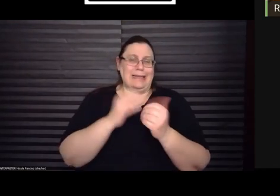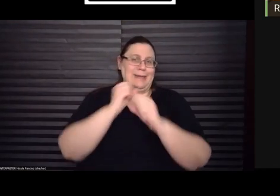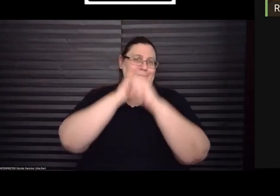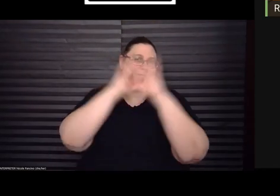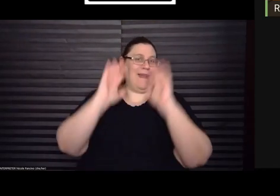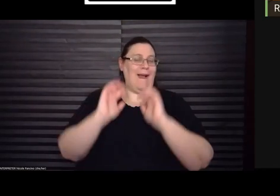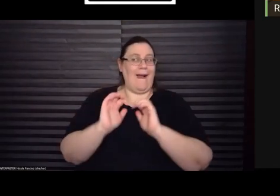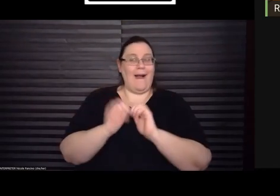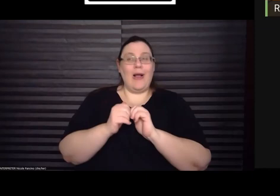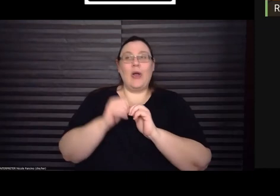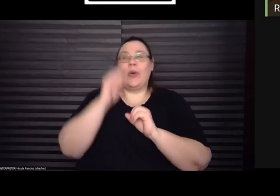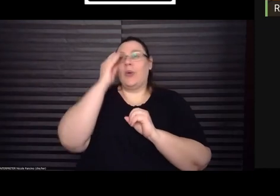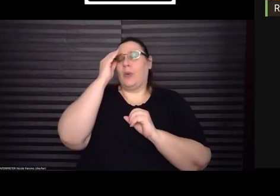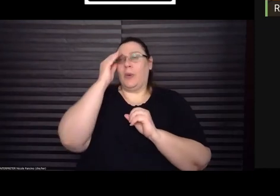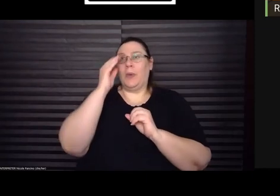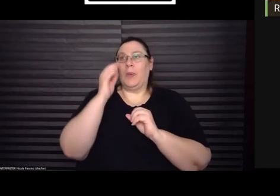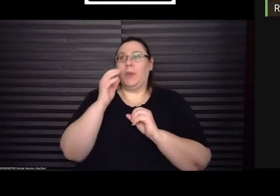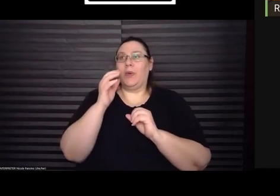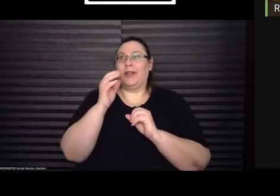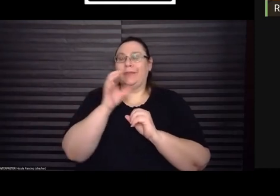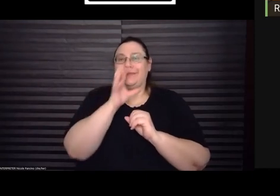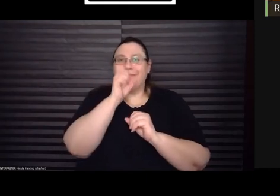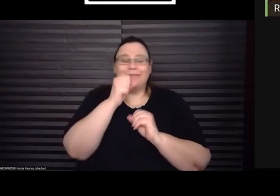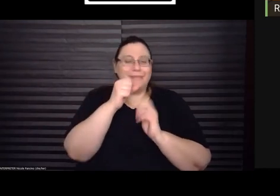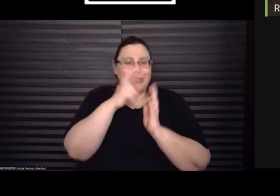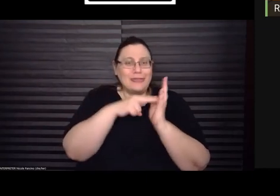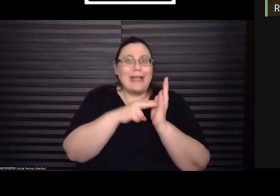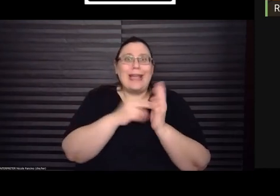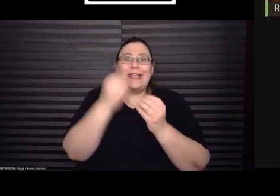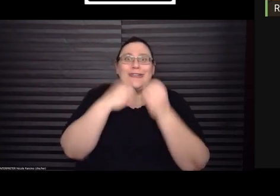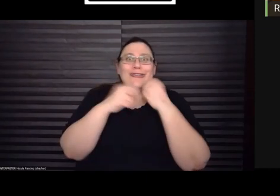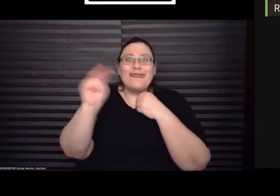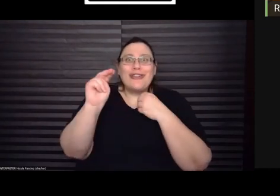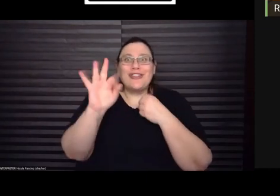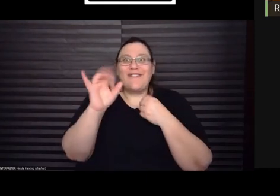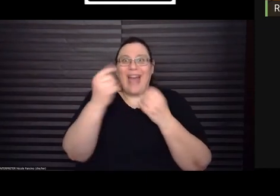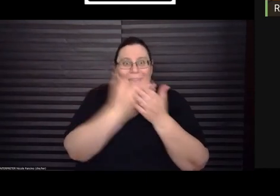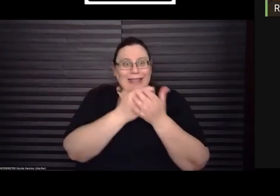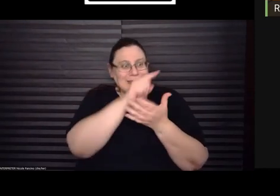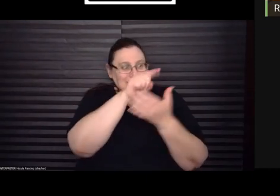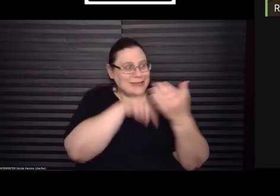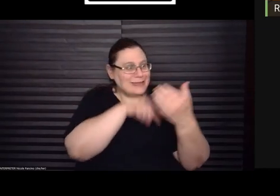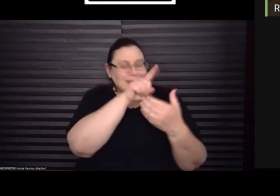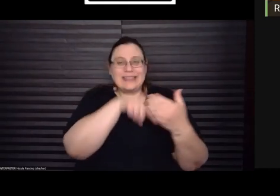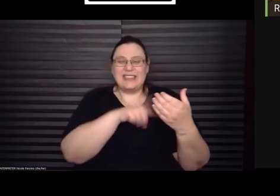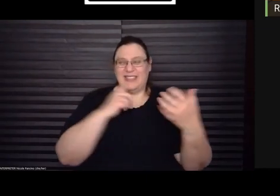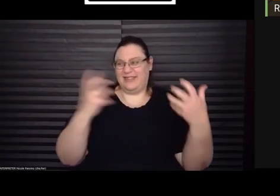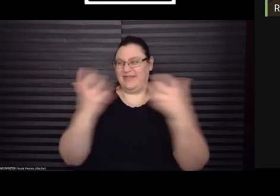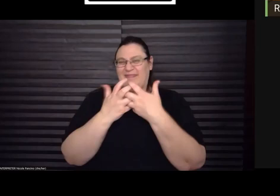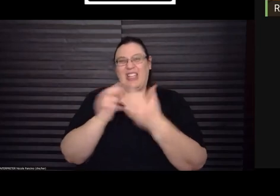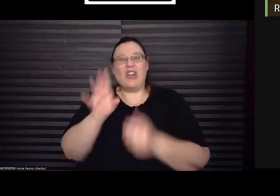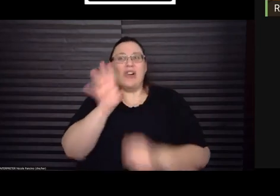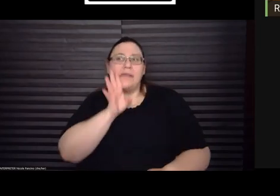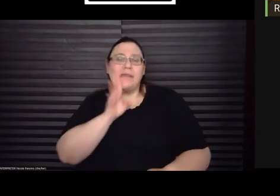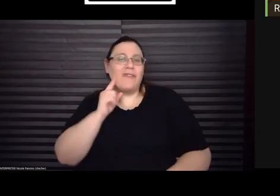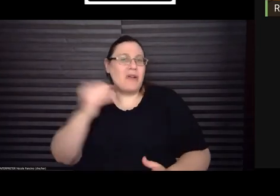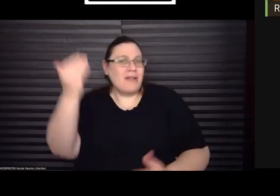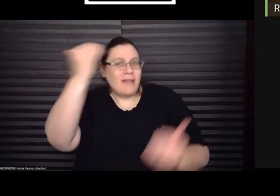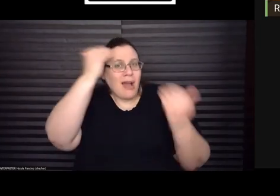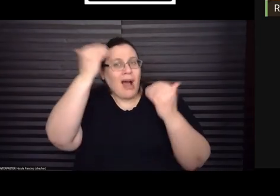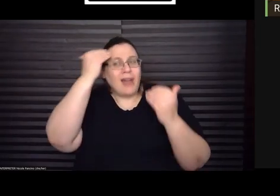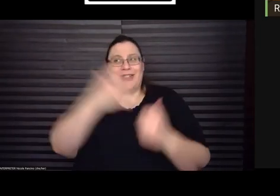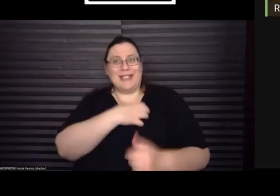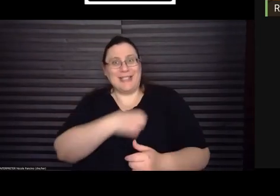see how, you know, being compelled to read nutritional facts as a child kind of just feeds into that hunger for knowledge